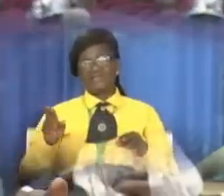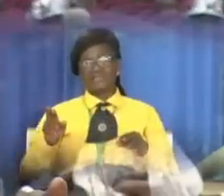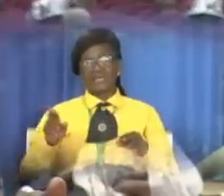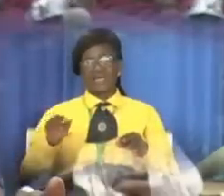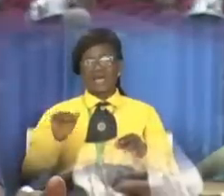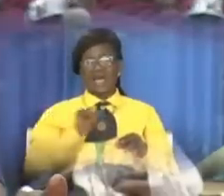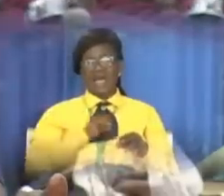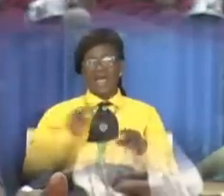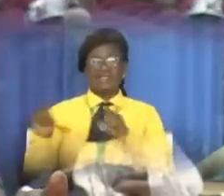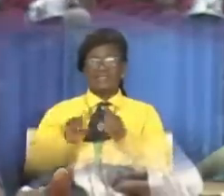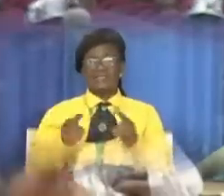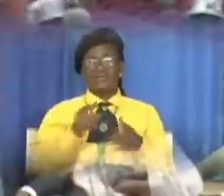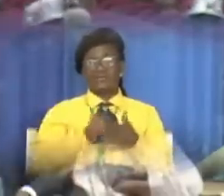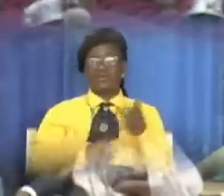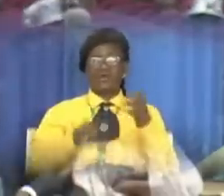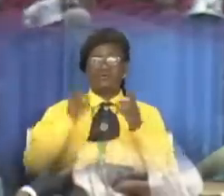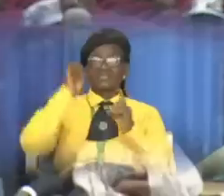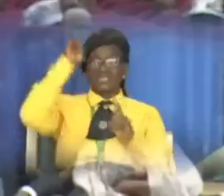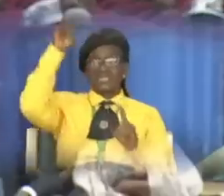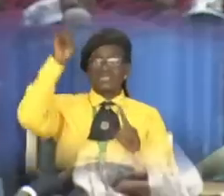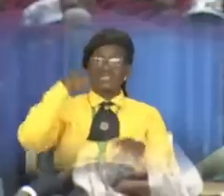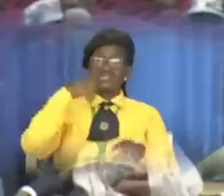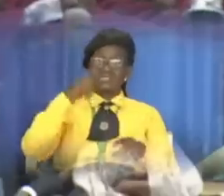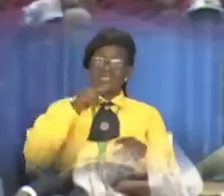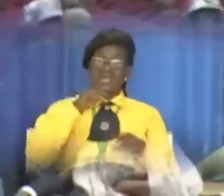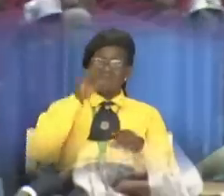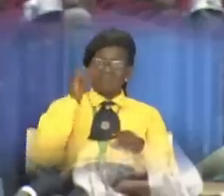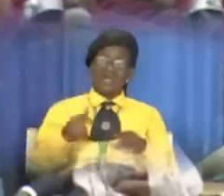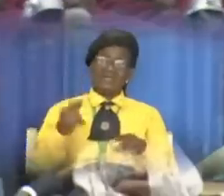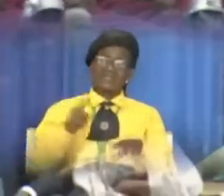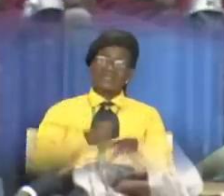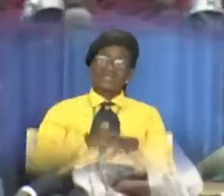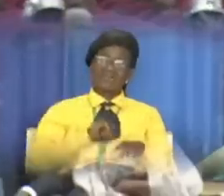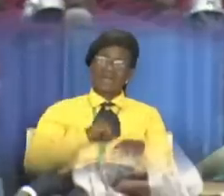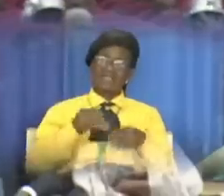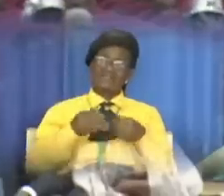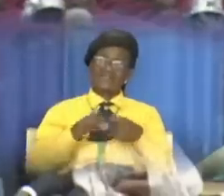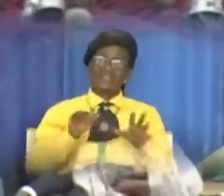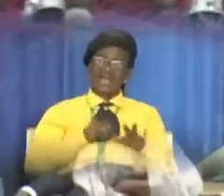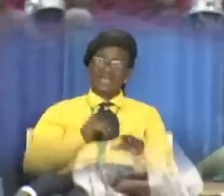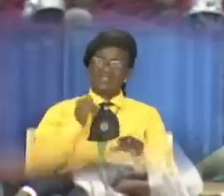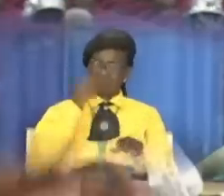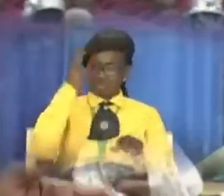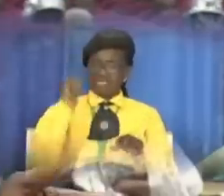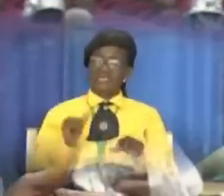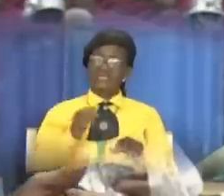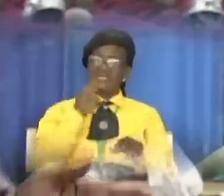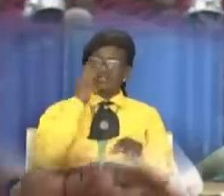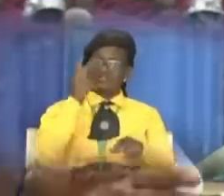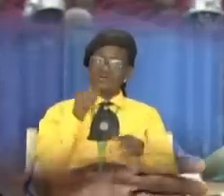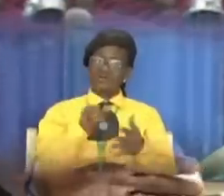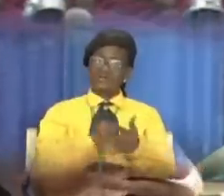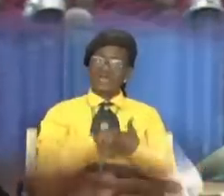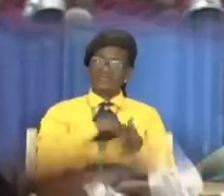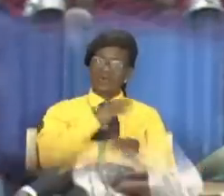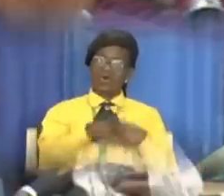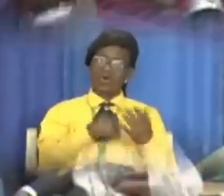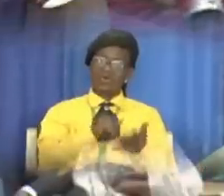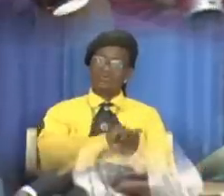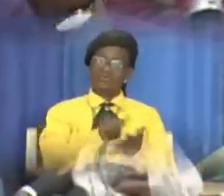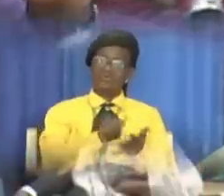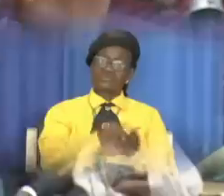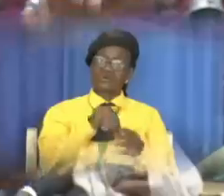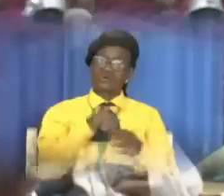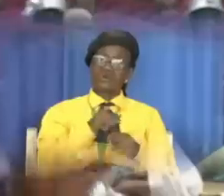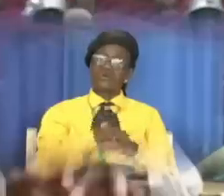I did what he said. By the time I finished, I suddenly saw that all those on the left